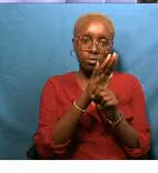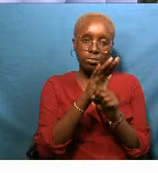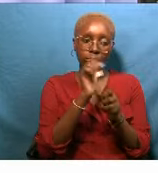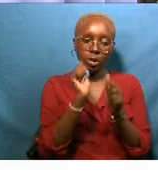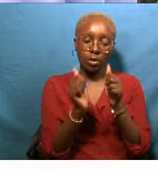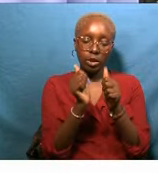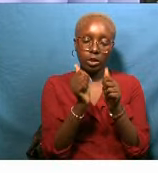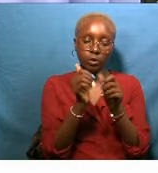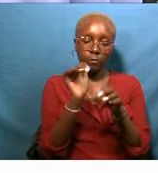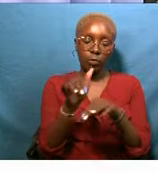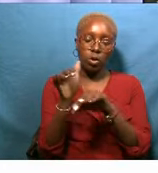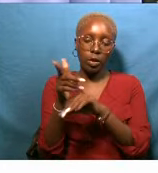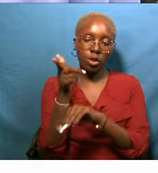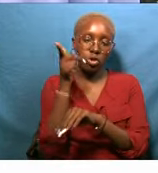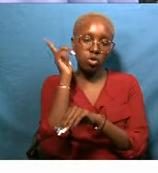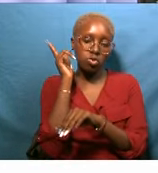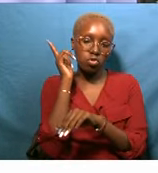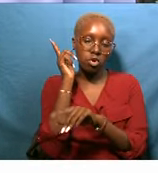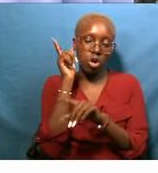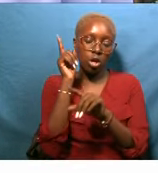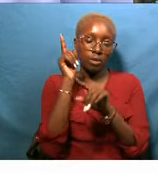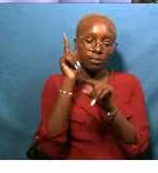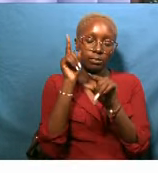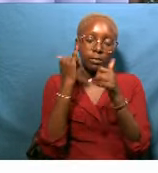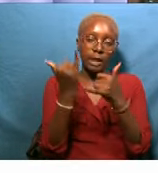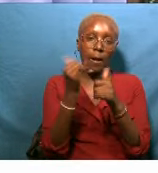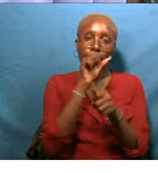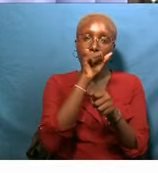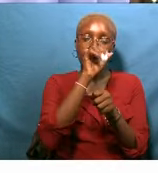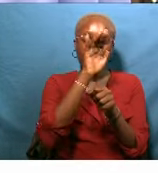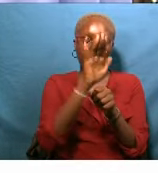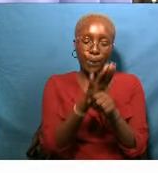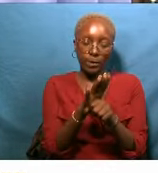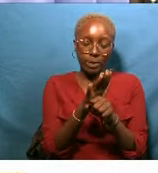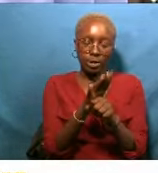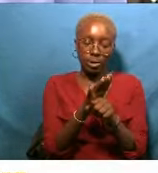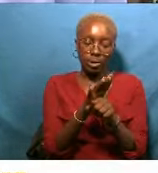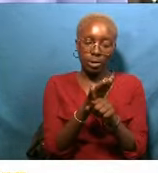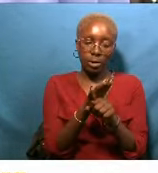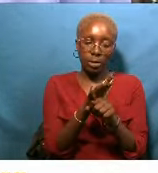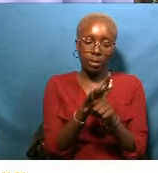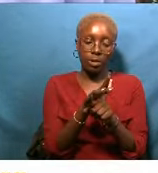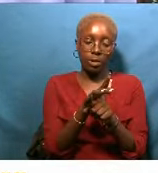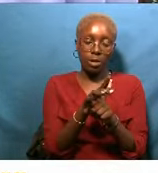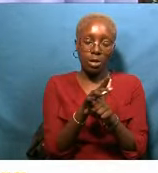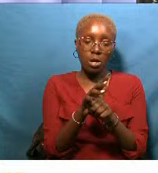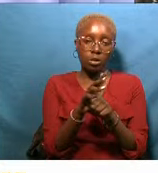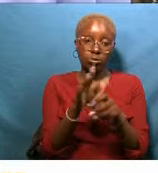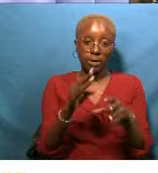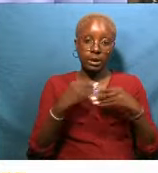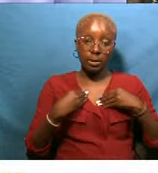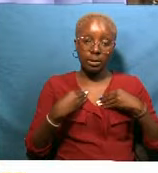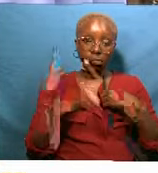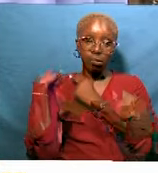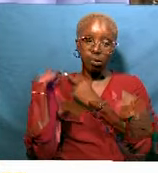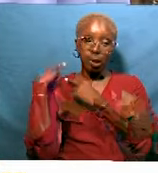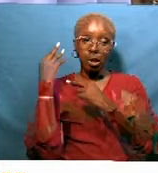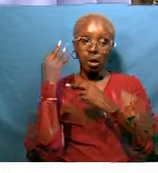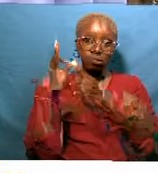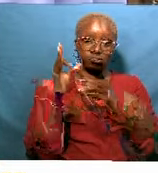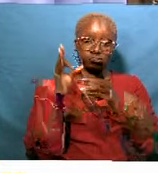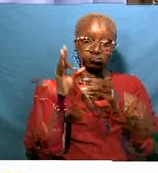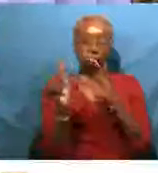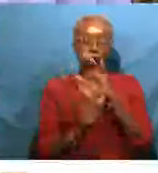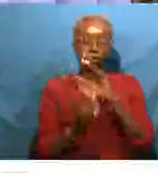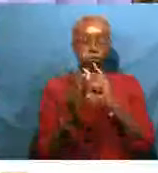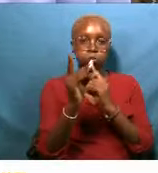are required, do solemnly promise to undertake the duties of an archdeacon in the Church in the